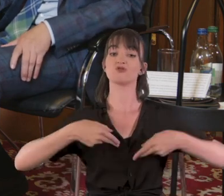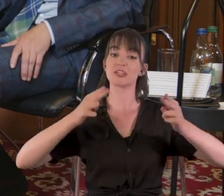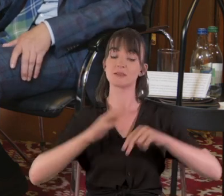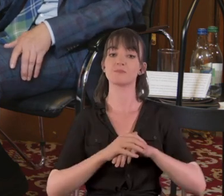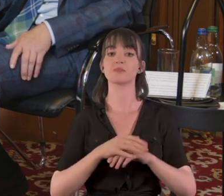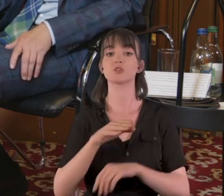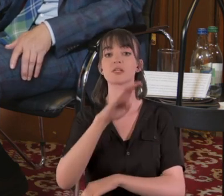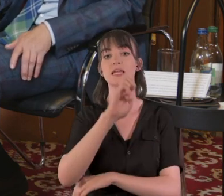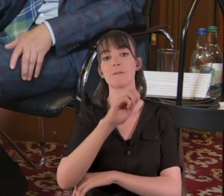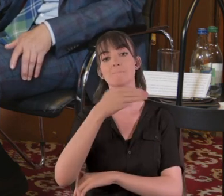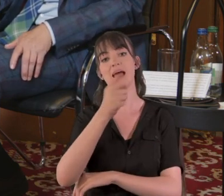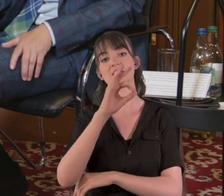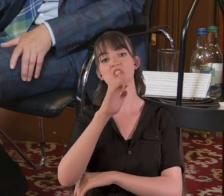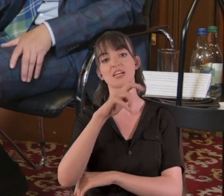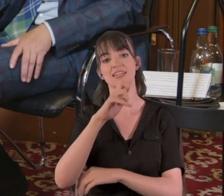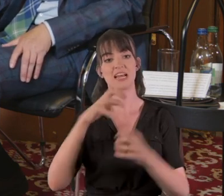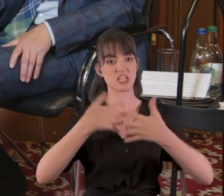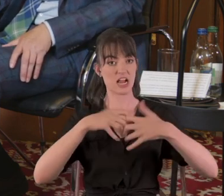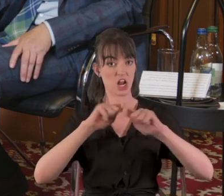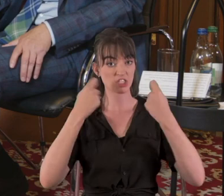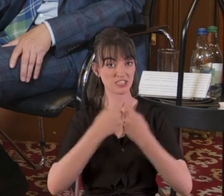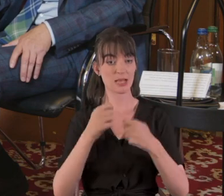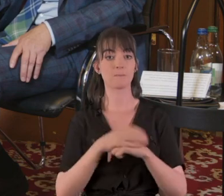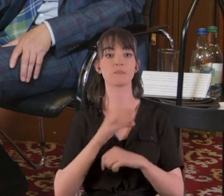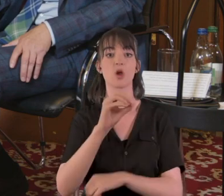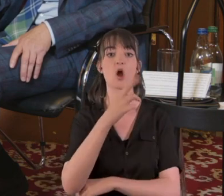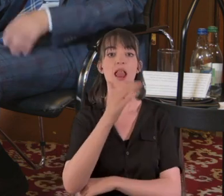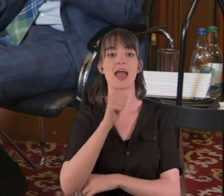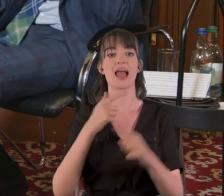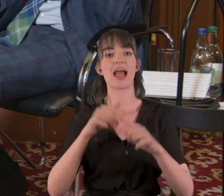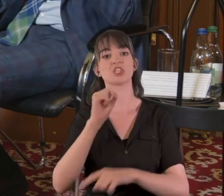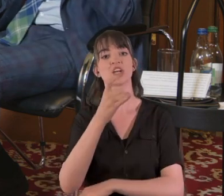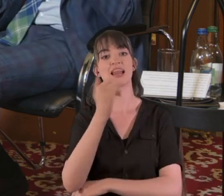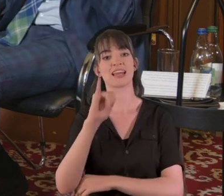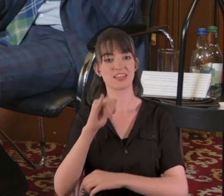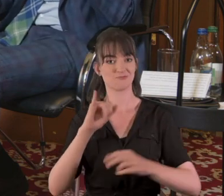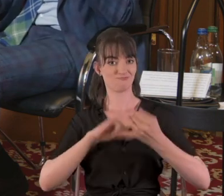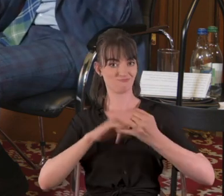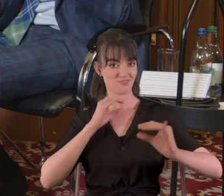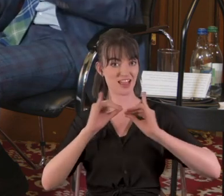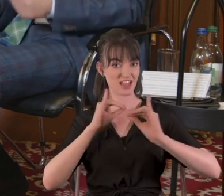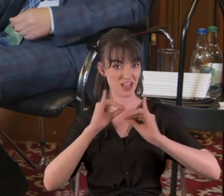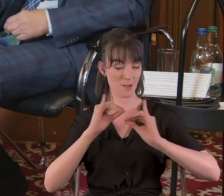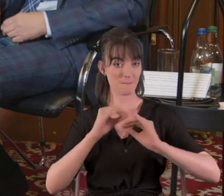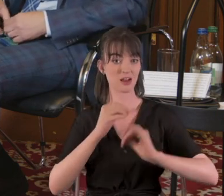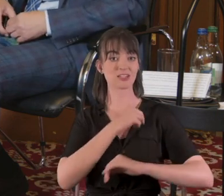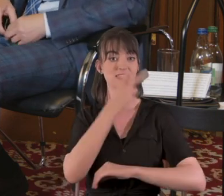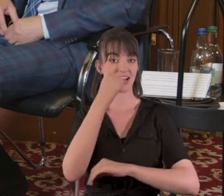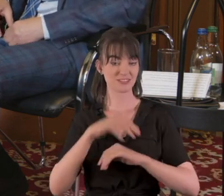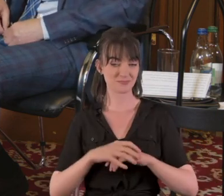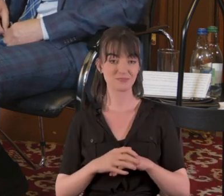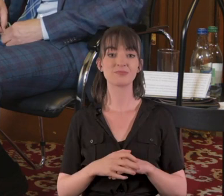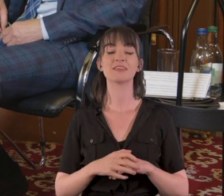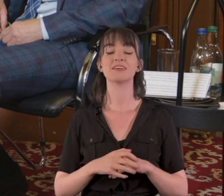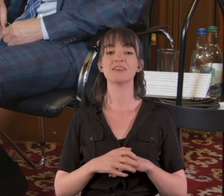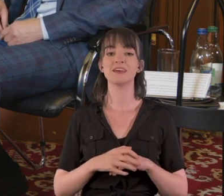Imagine technology team, to Orla McCabe and Shelley Parkinson, who have provided the sign language interpretation for